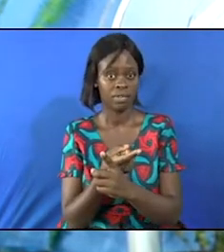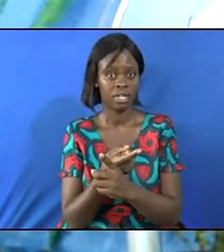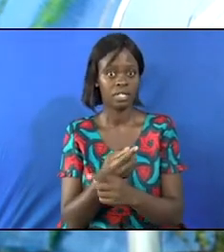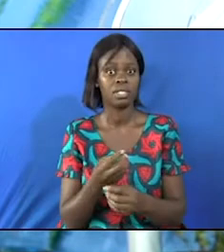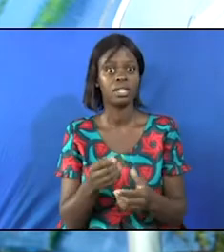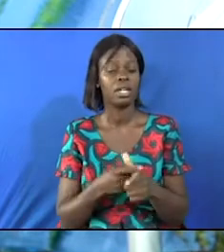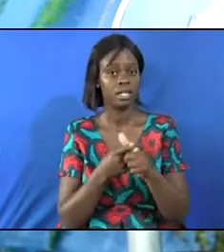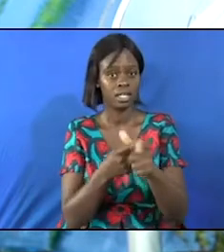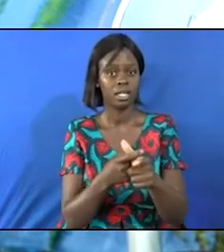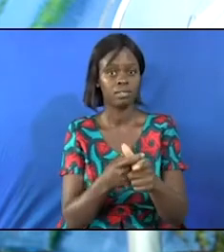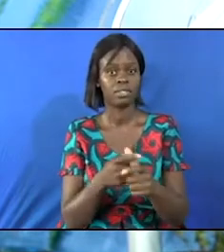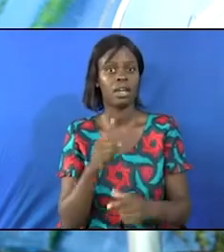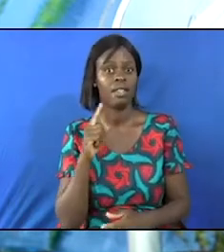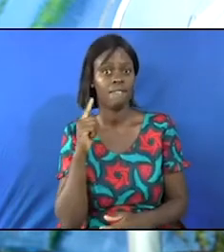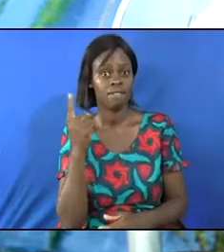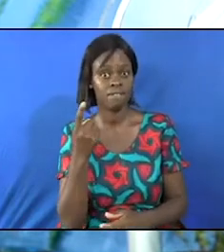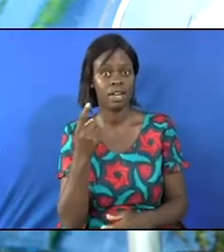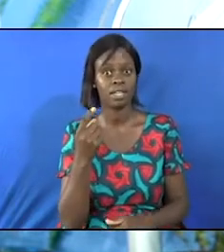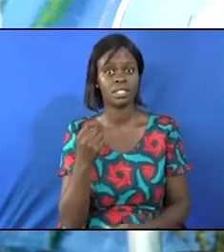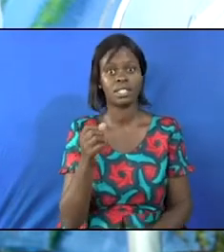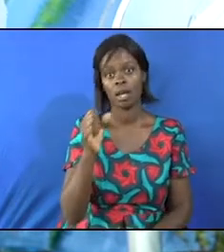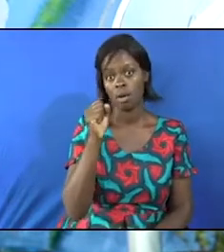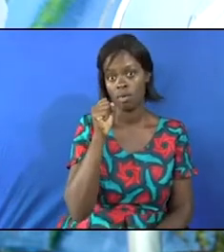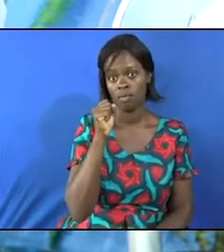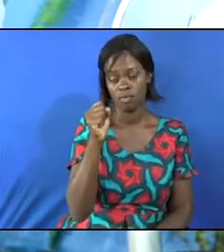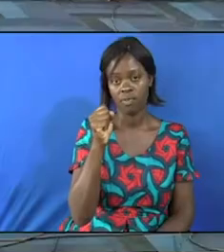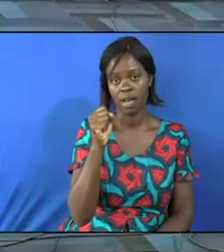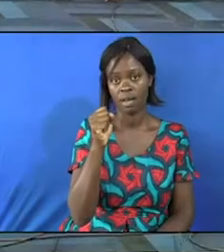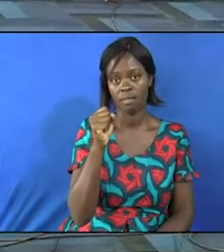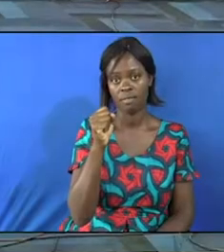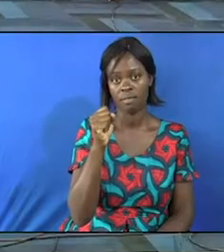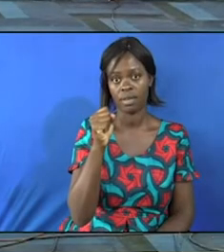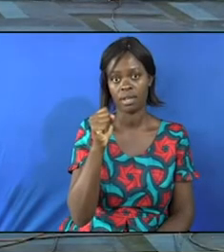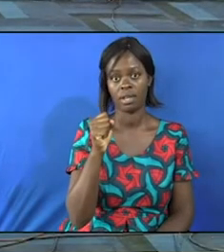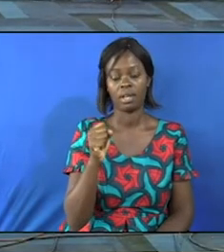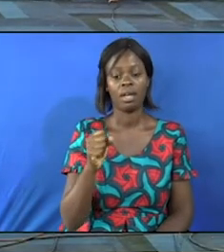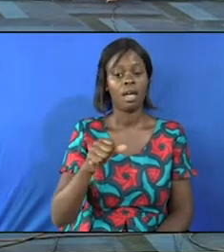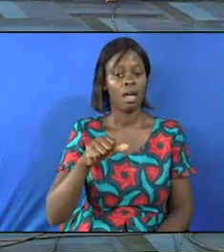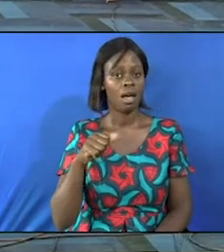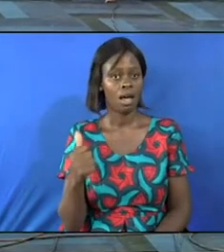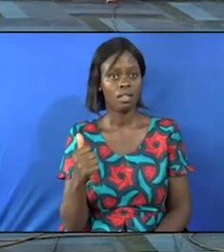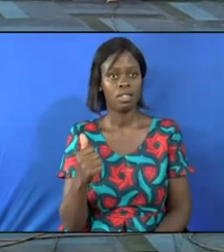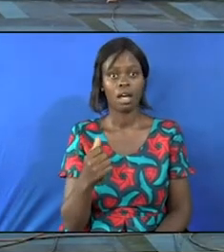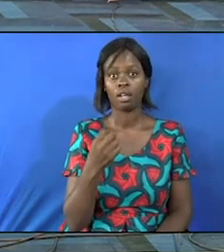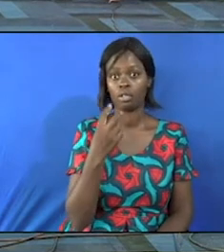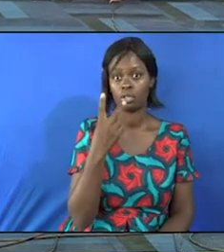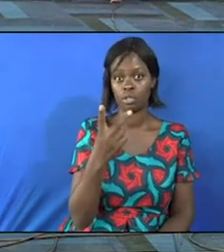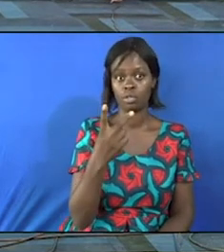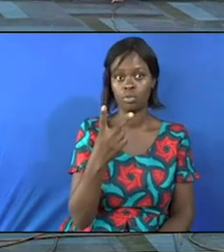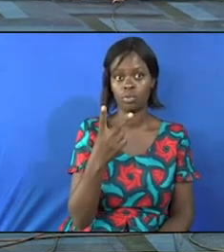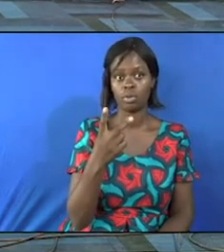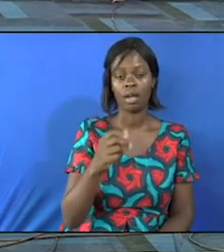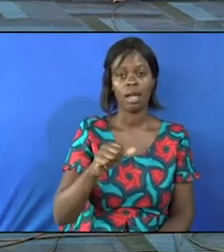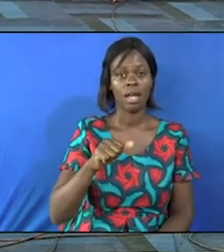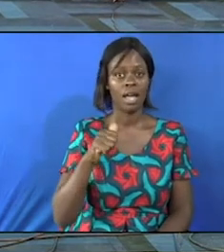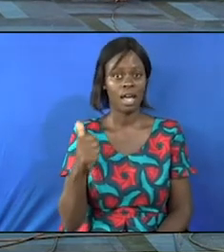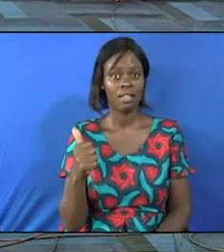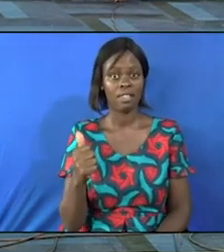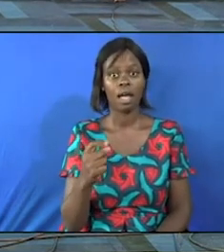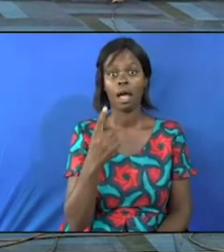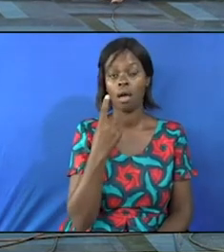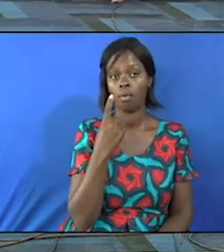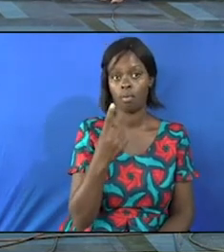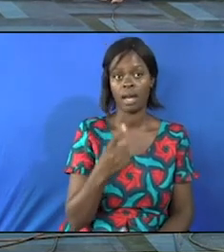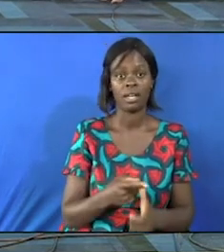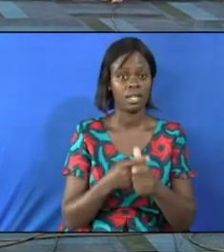with 1 talent. The one with 5 talents traded and made 5 more. The one with 2 talents traded with